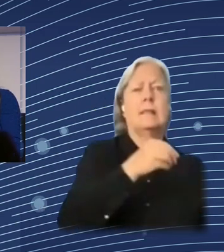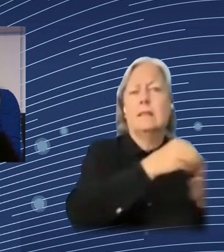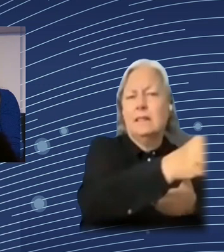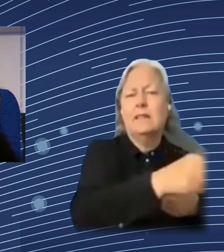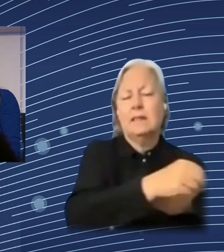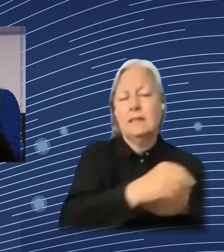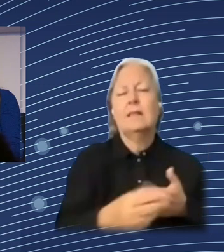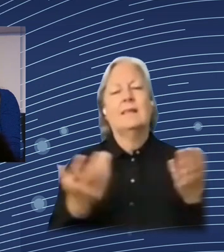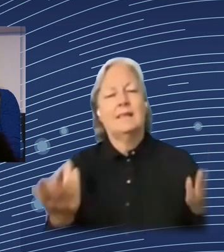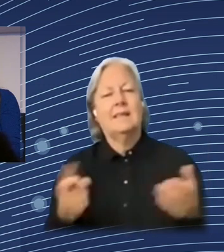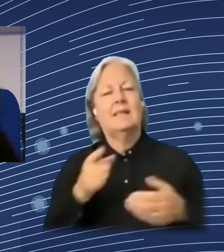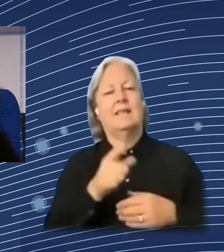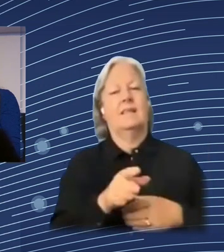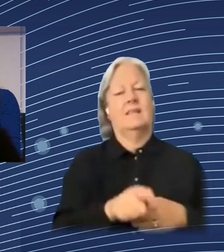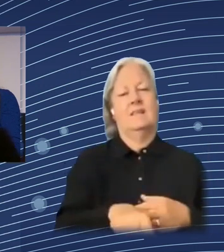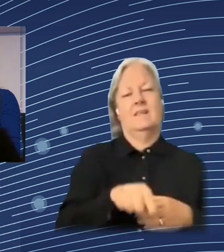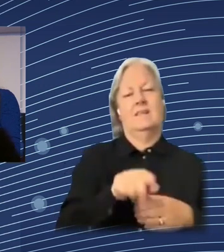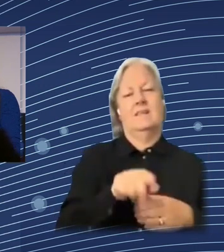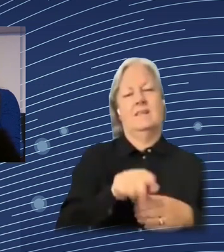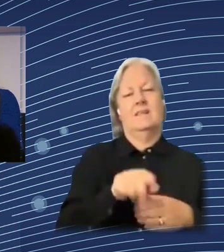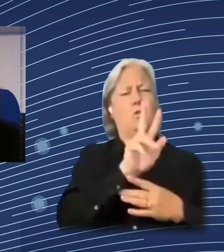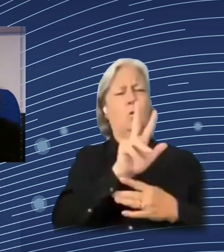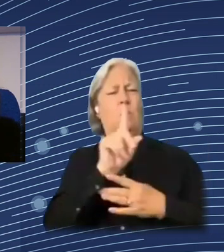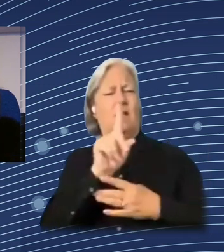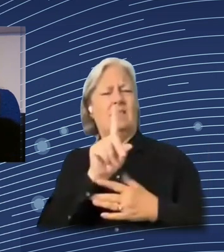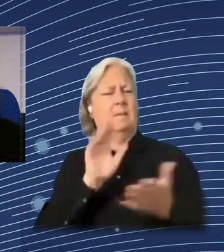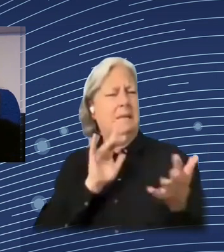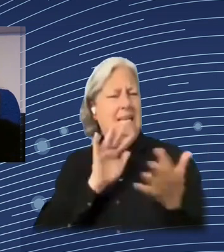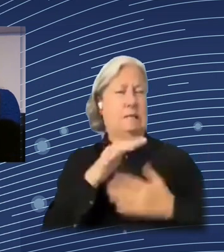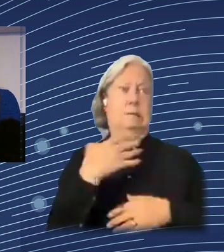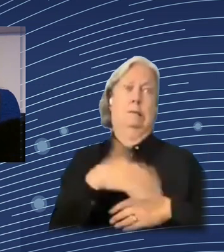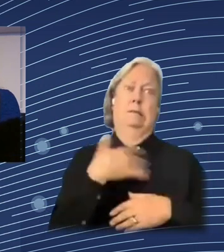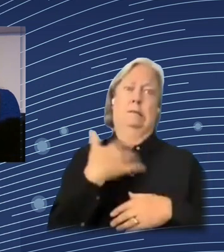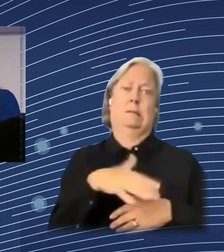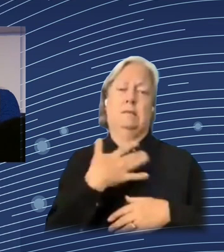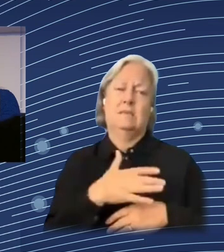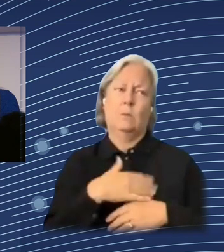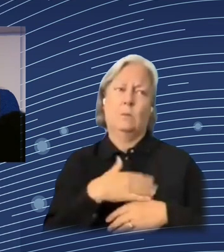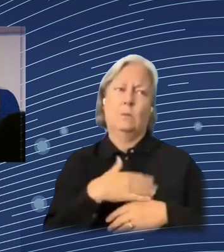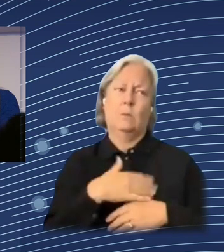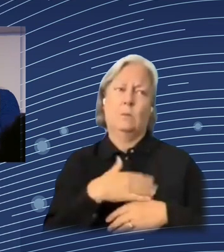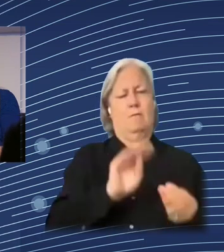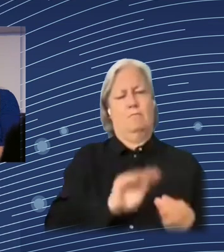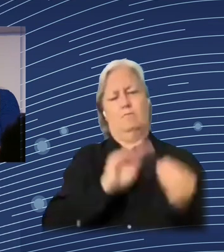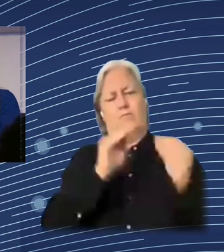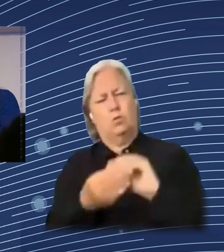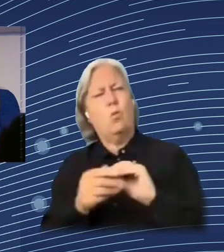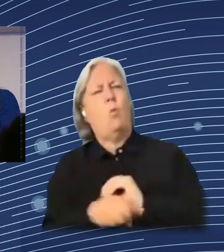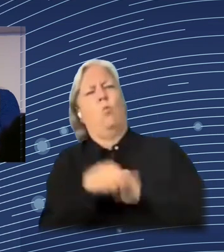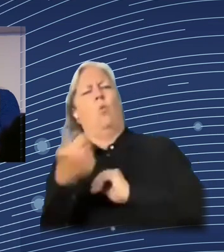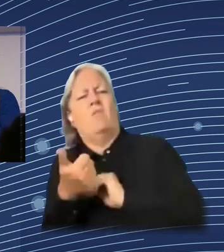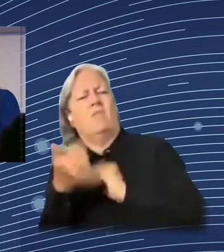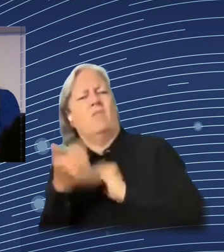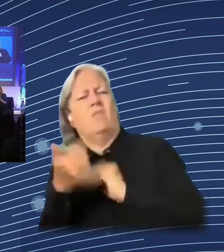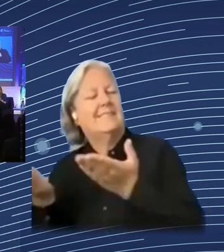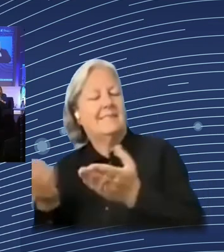many nice things, I think so. Yeah, so next slide. about the next steps. I think this is something we